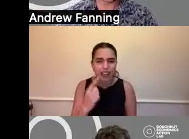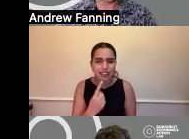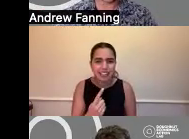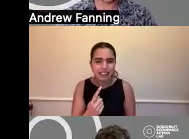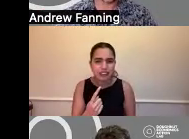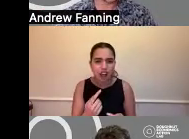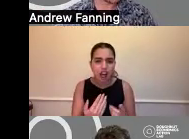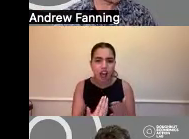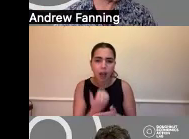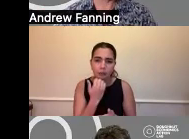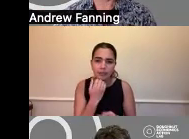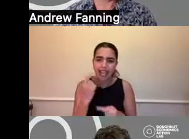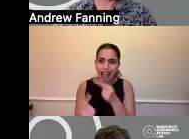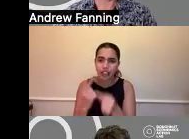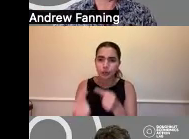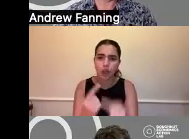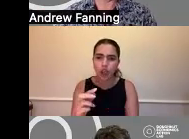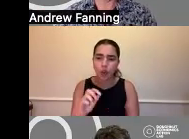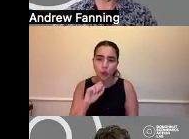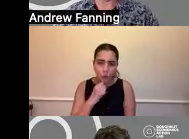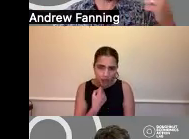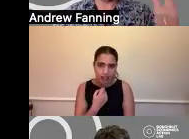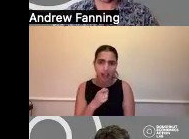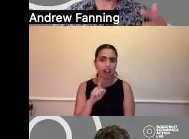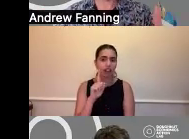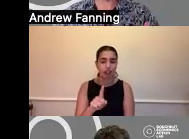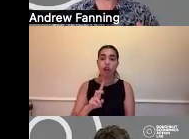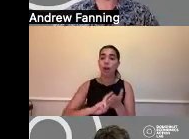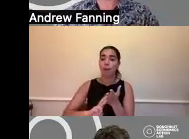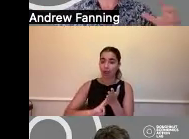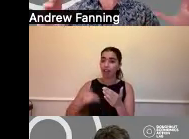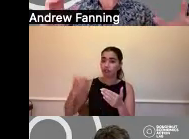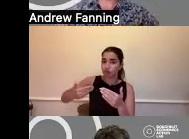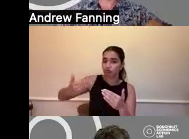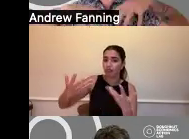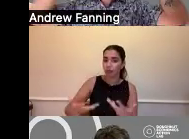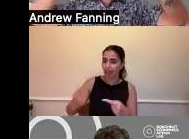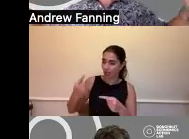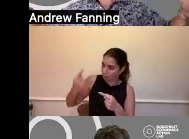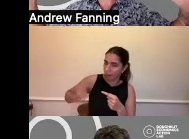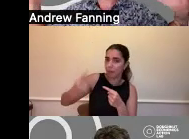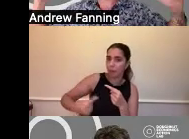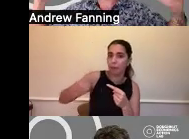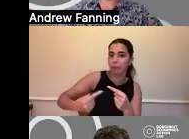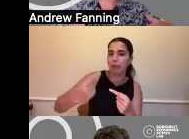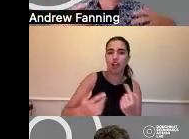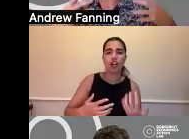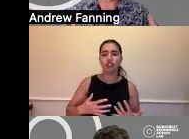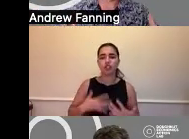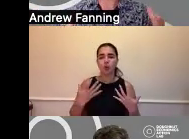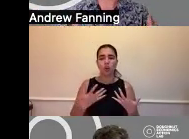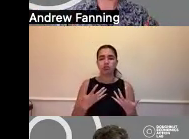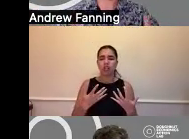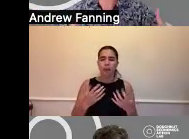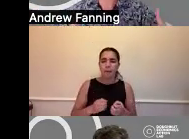that. That's definitely a plan from here on in, and not to do this big major scientific publication. The